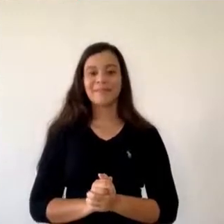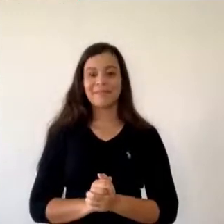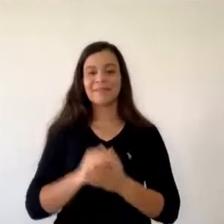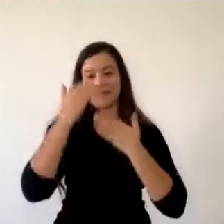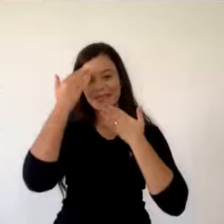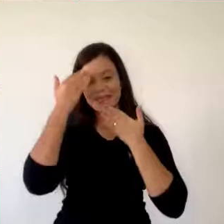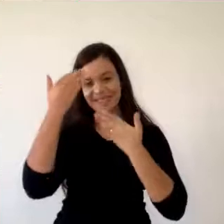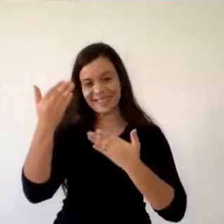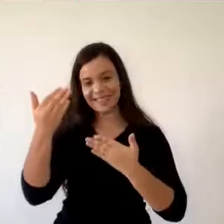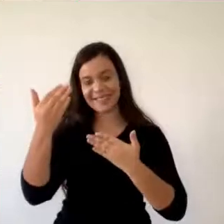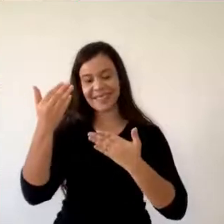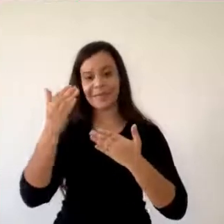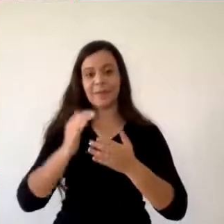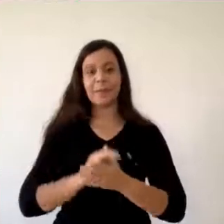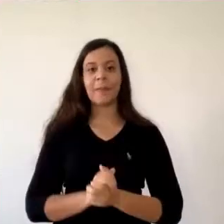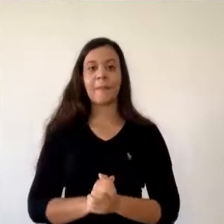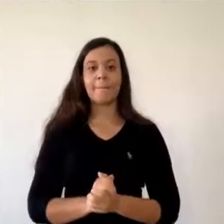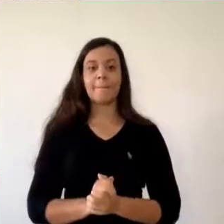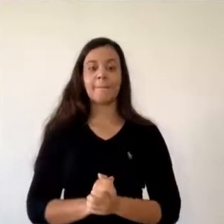Thank you.